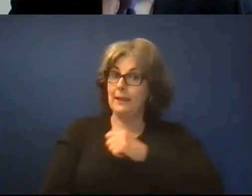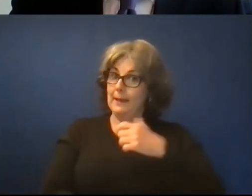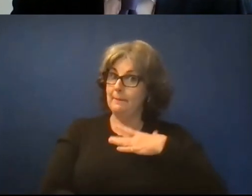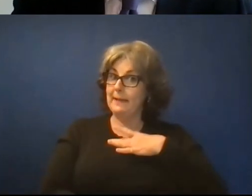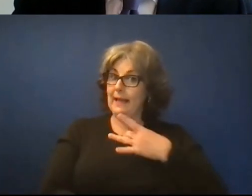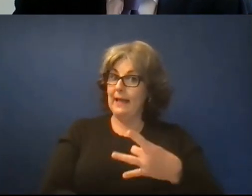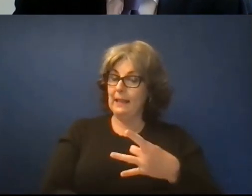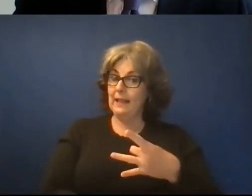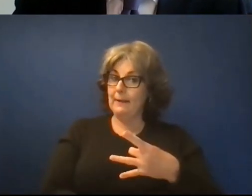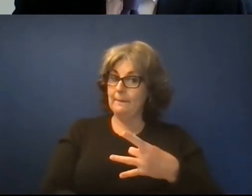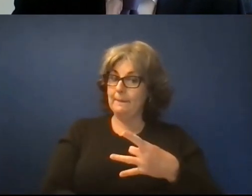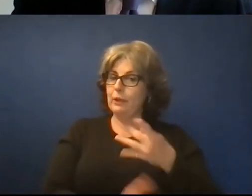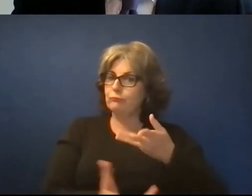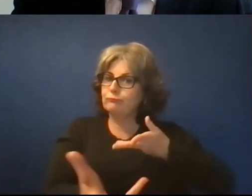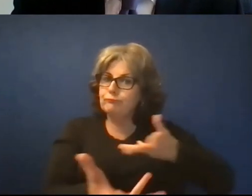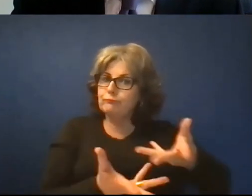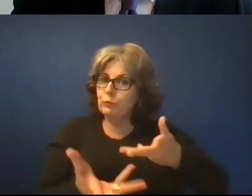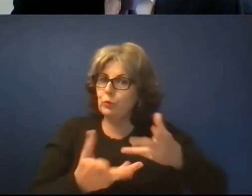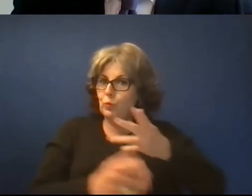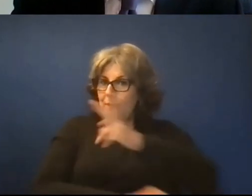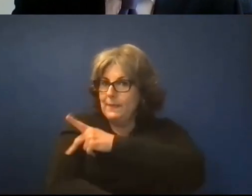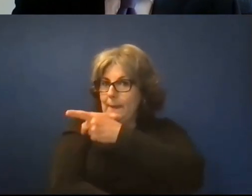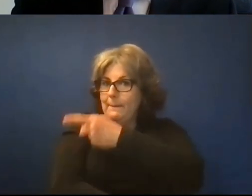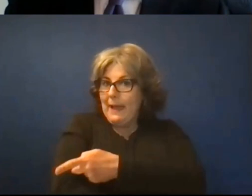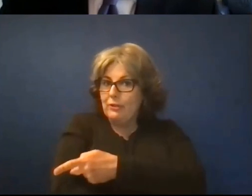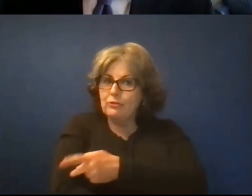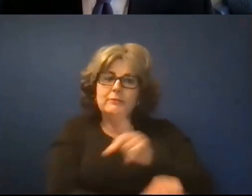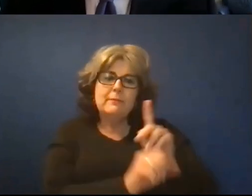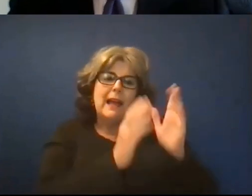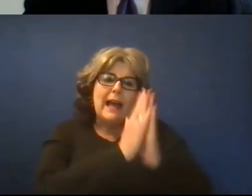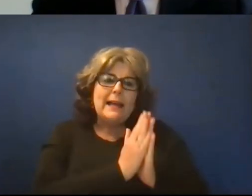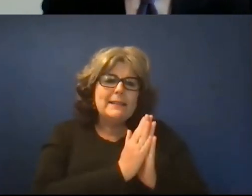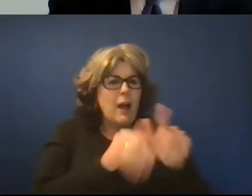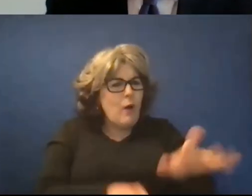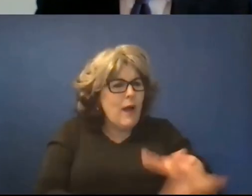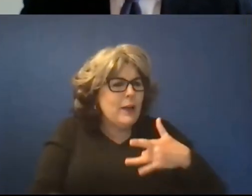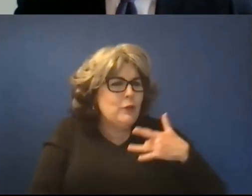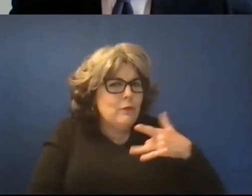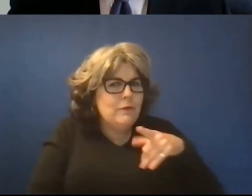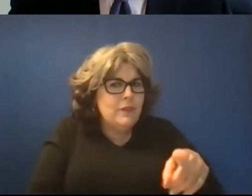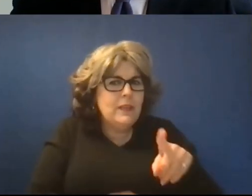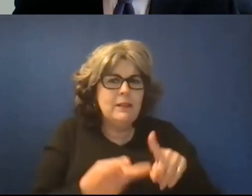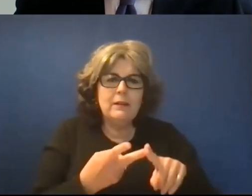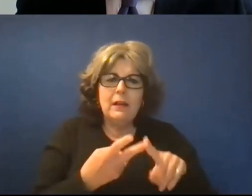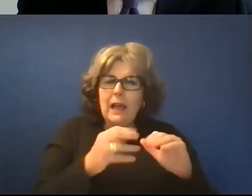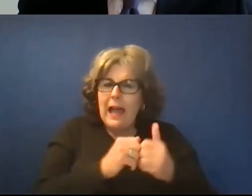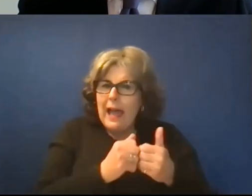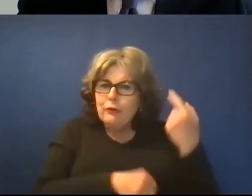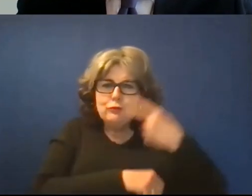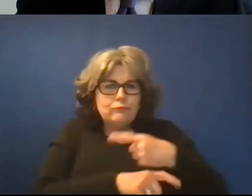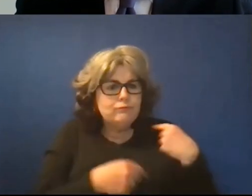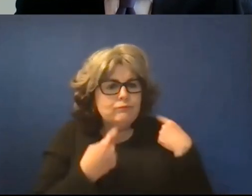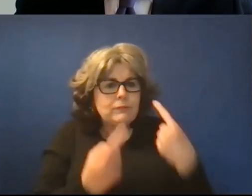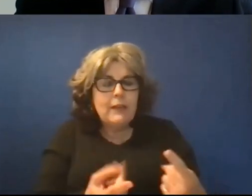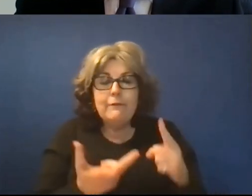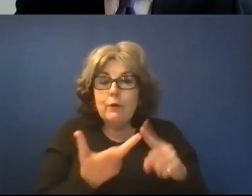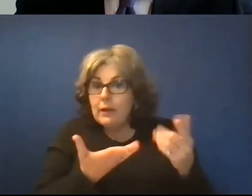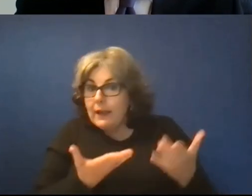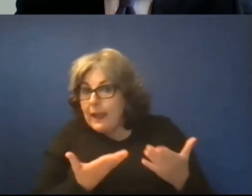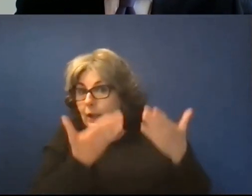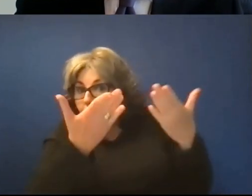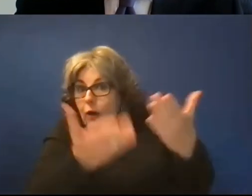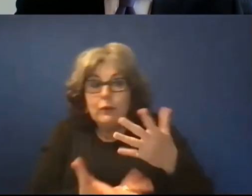is also you interacting with your patients, asking the patients how they feeling, you know, how their day is. Can I offer you